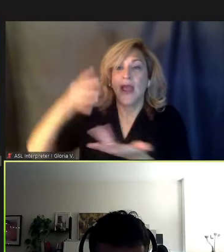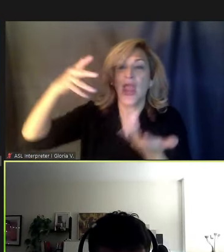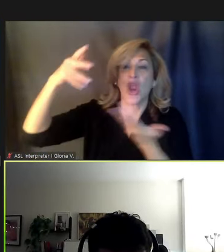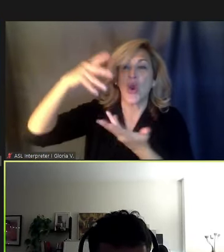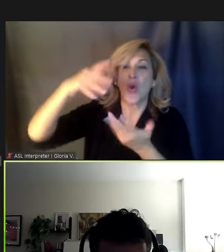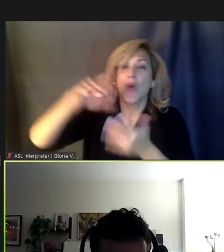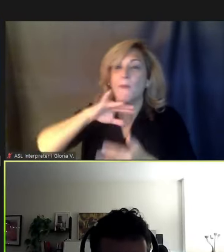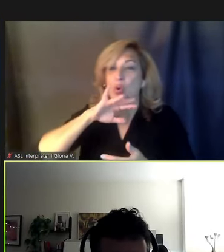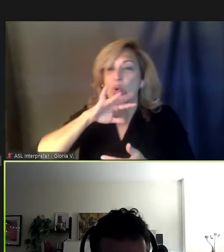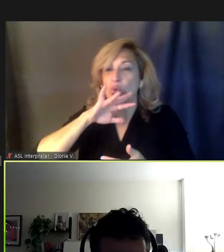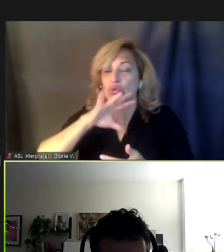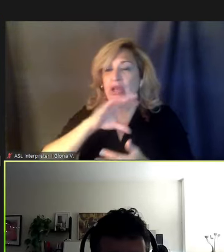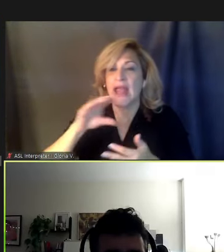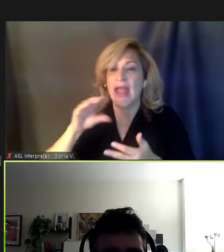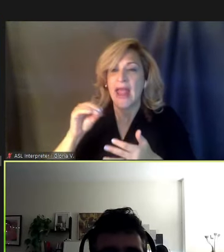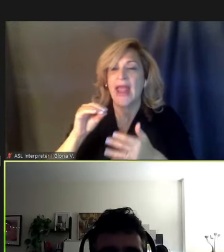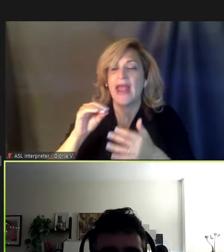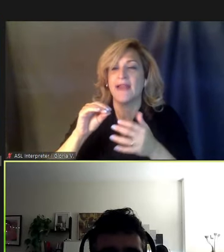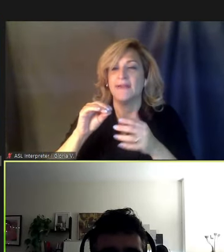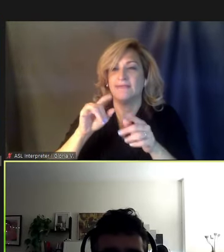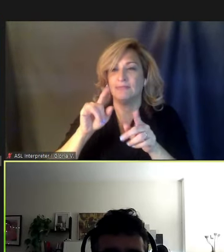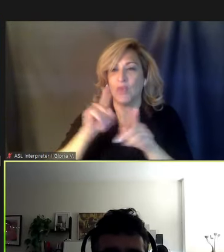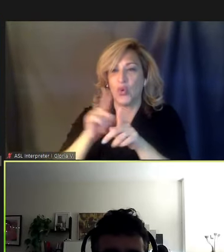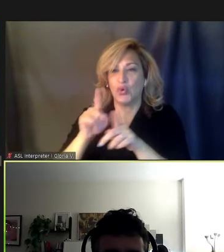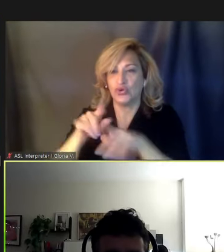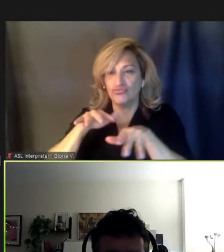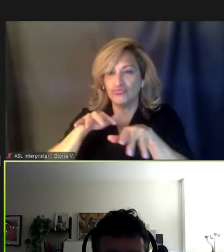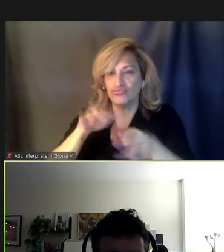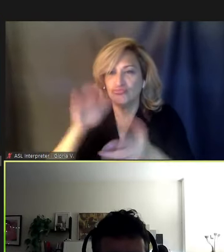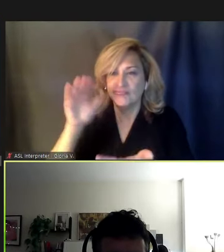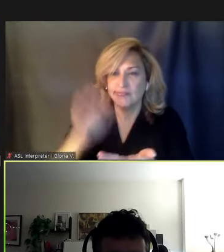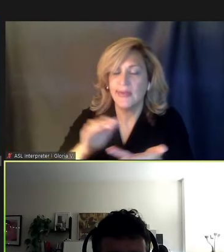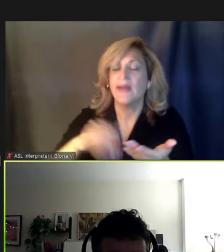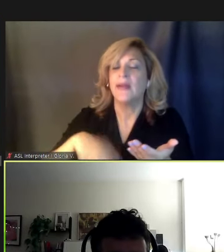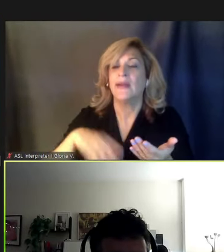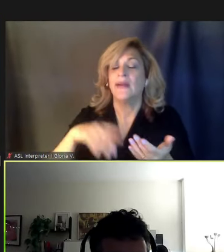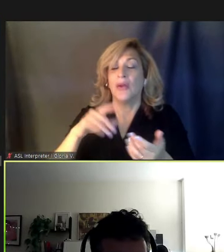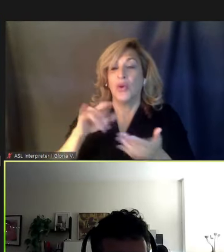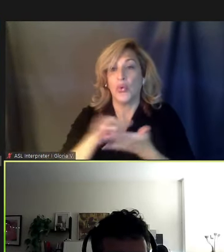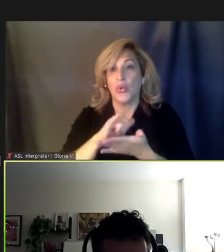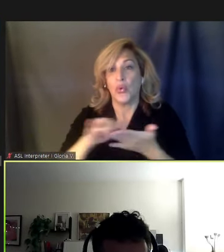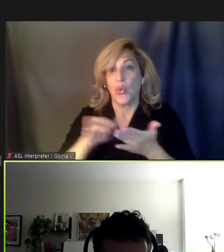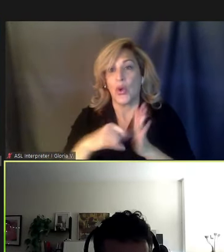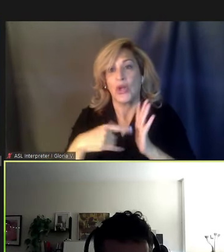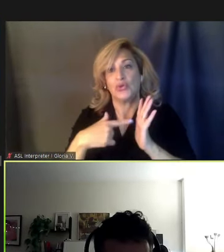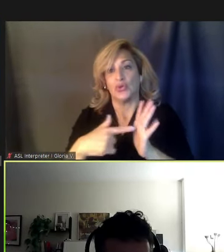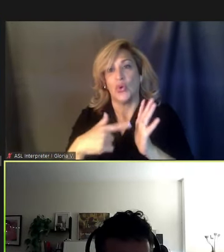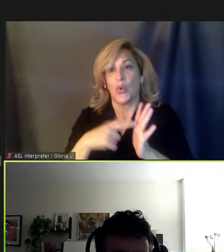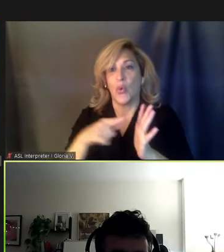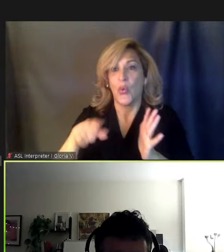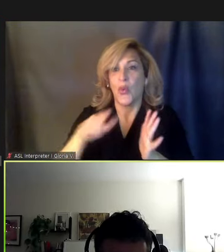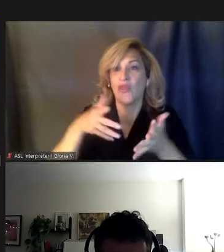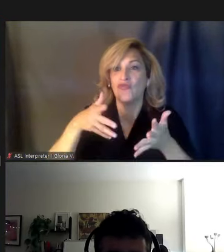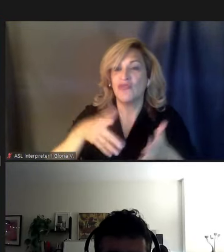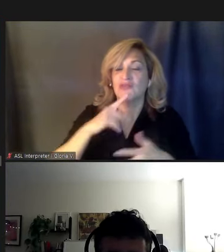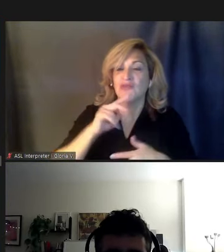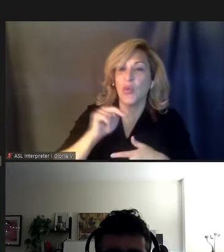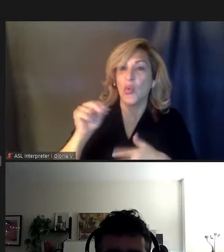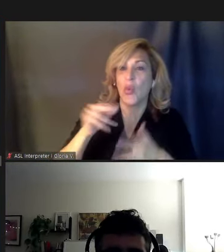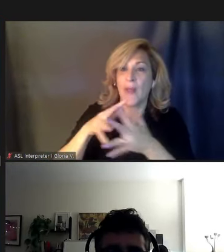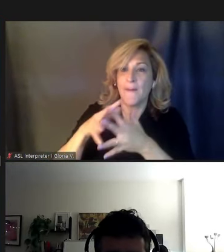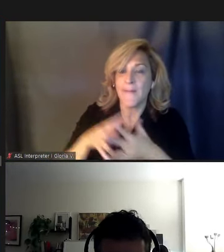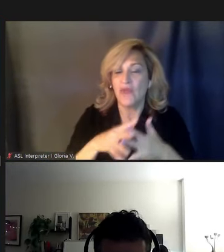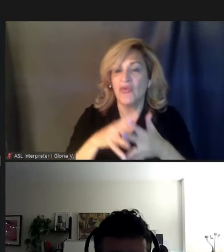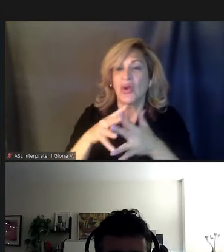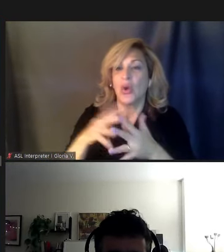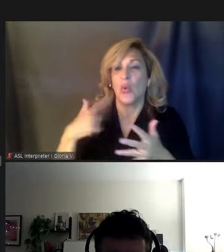transit. New York, let's show the rest of North America that we are serious about tackling climate change. And please conclude your